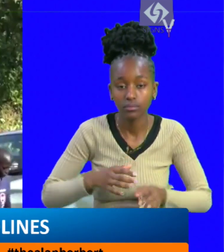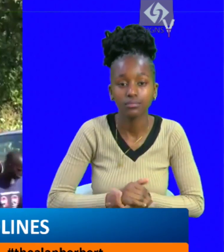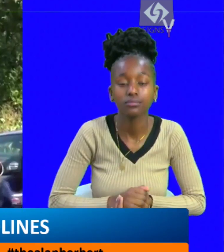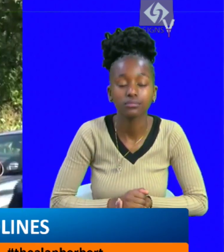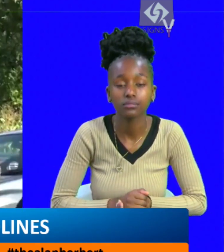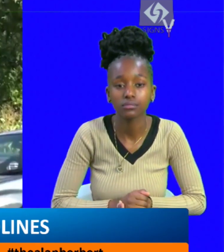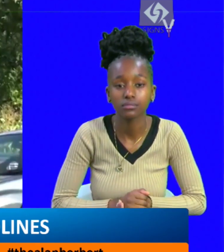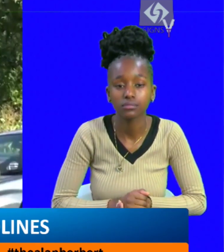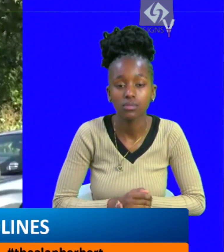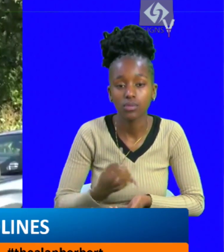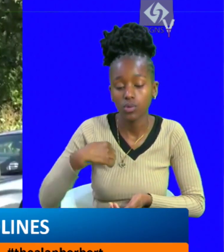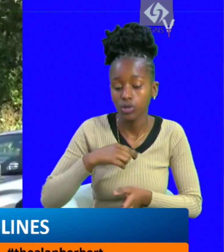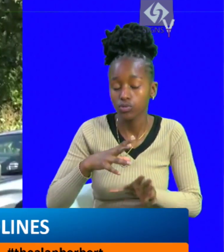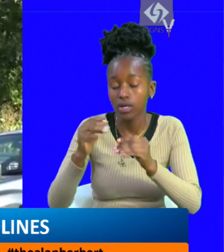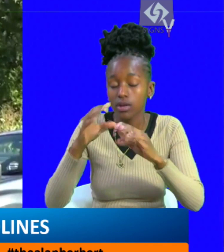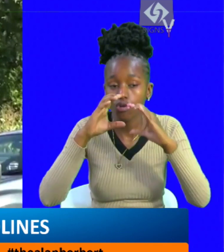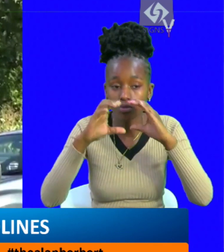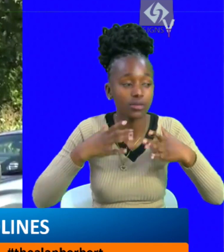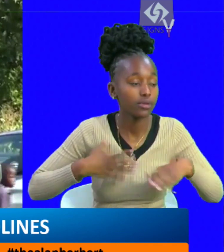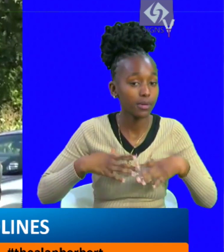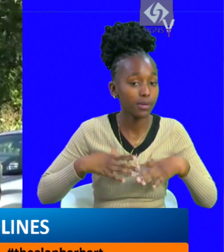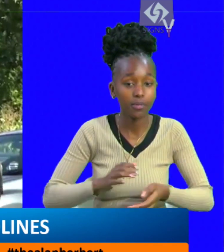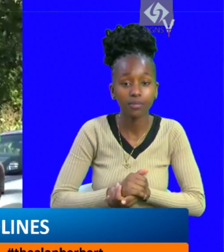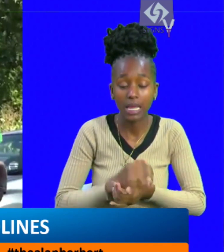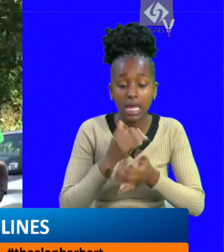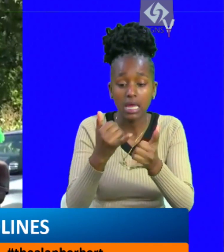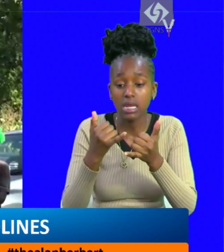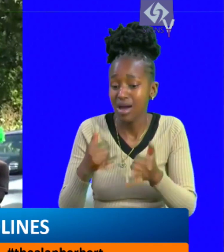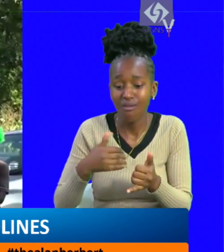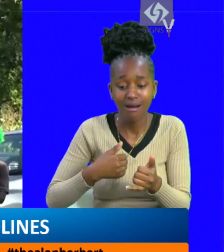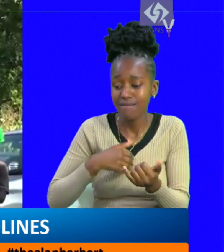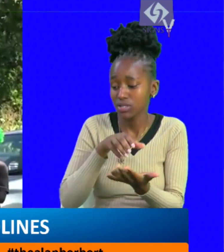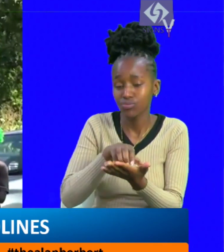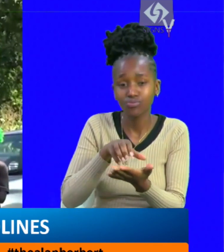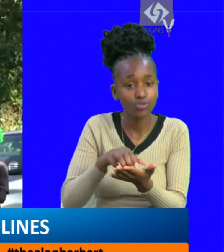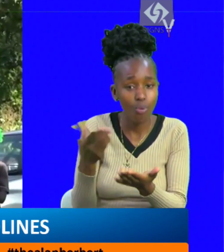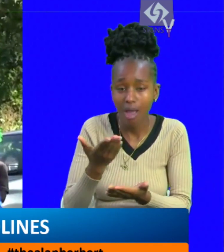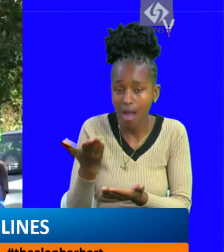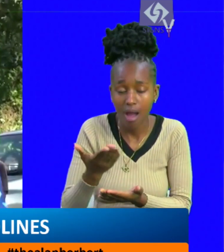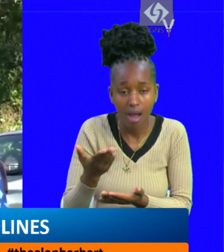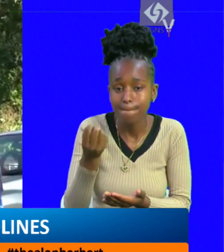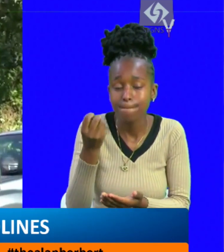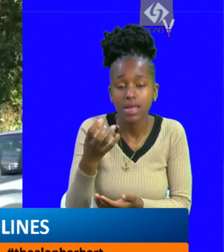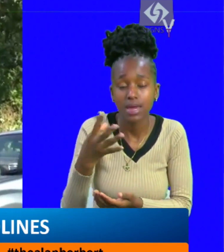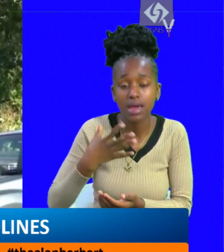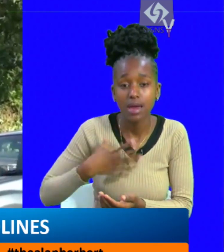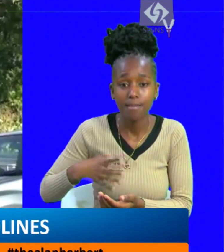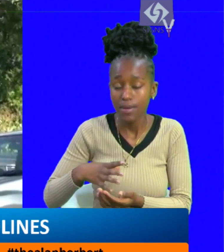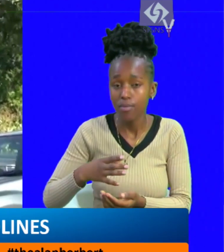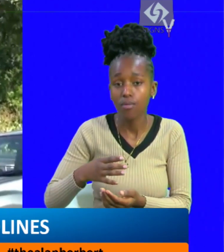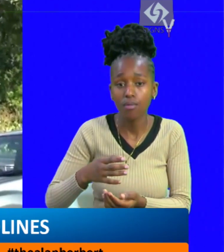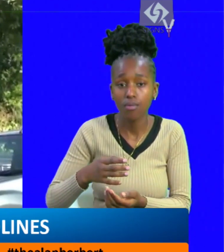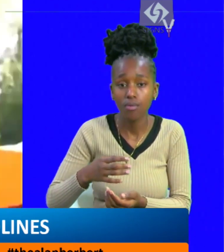when Parliament proved to be acting contrary to the wishes of the people. We said we